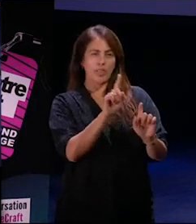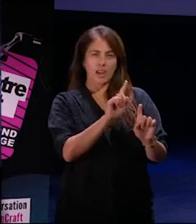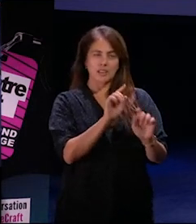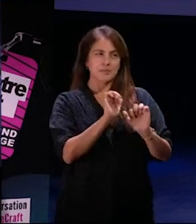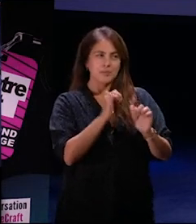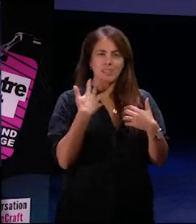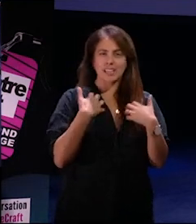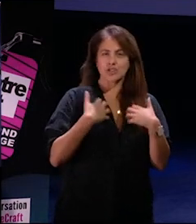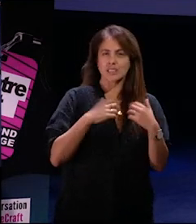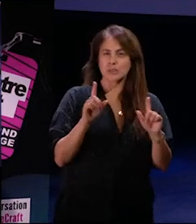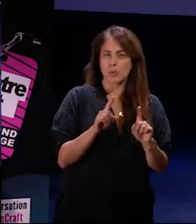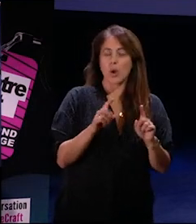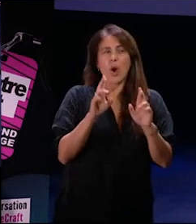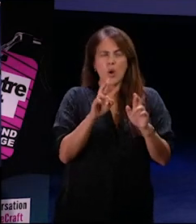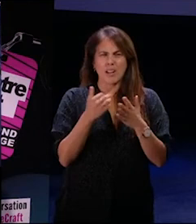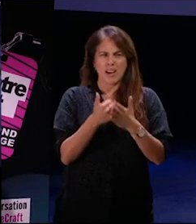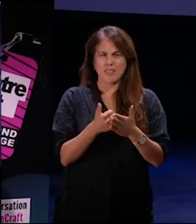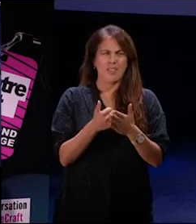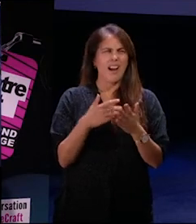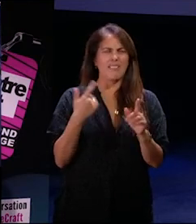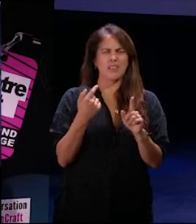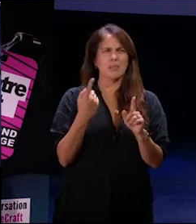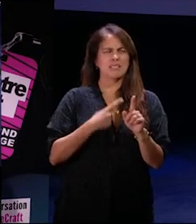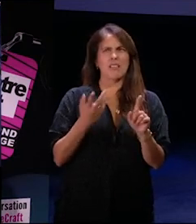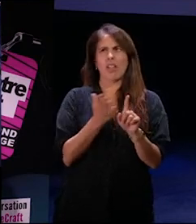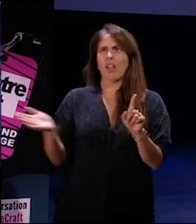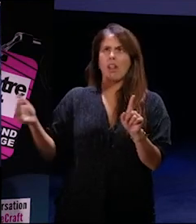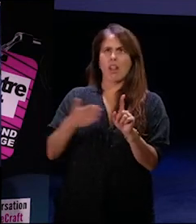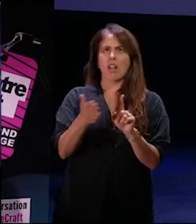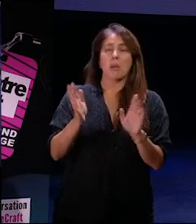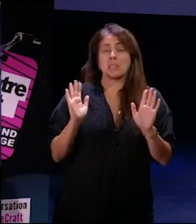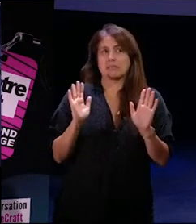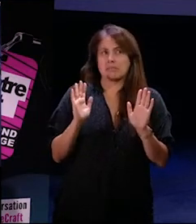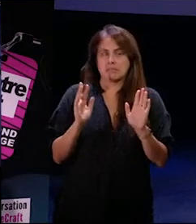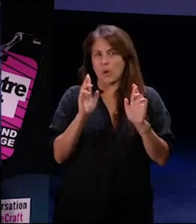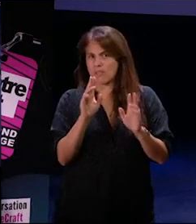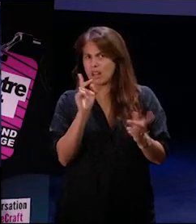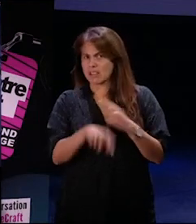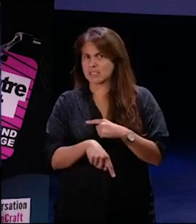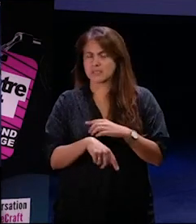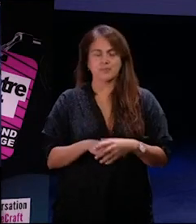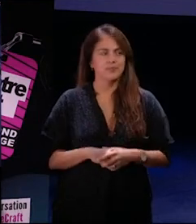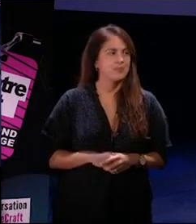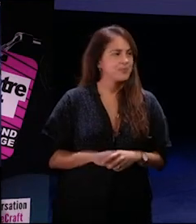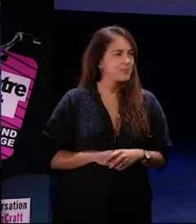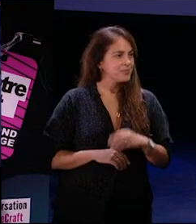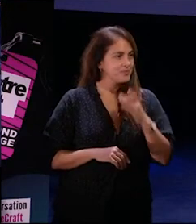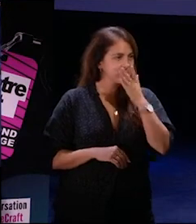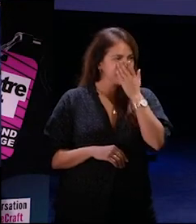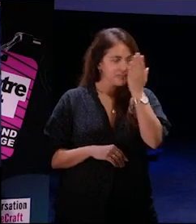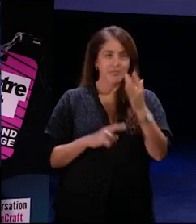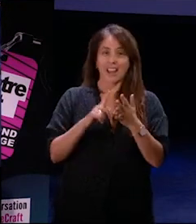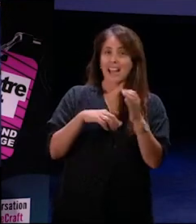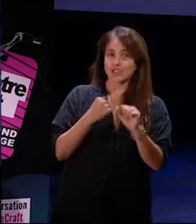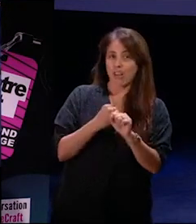So hopefully that's helpful. That's a very roundabout answer. But yeah, it's not easy. Angela, Paulie, do either of you have